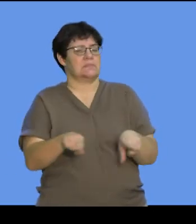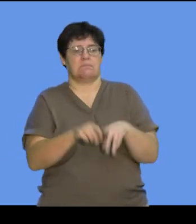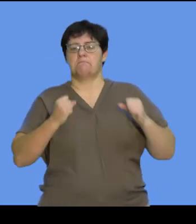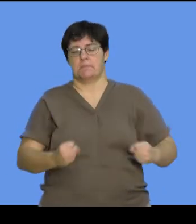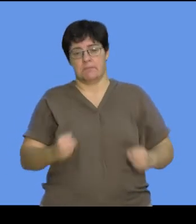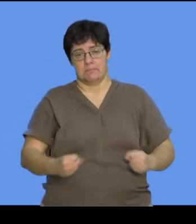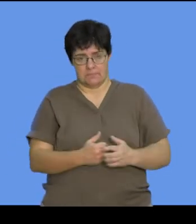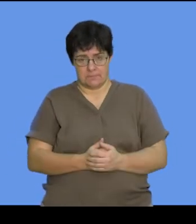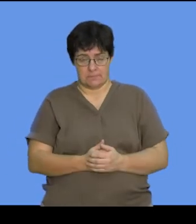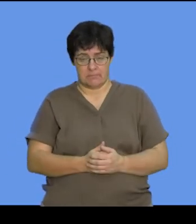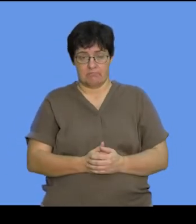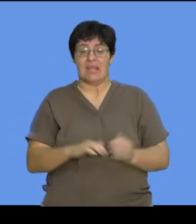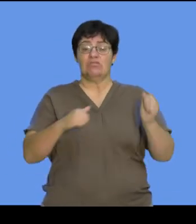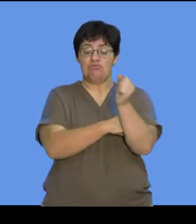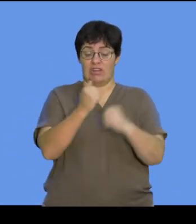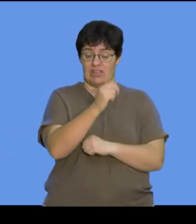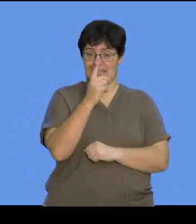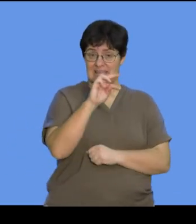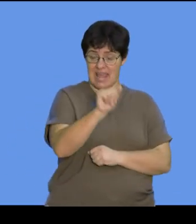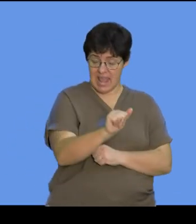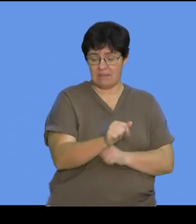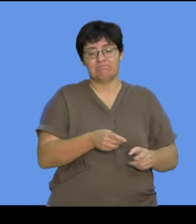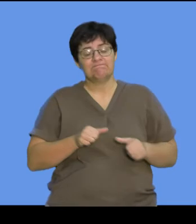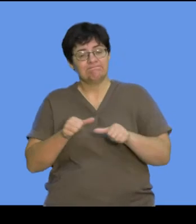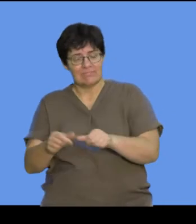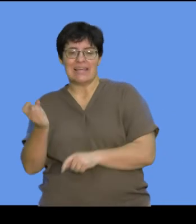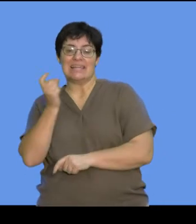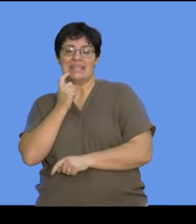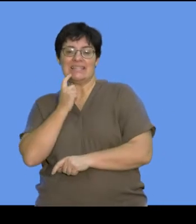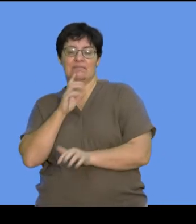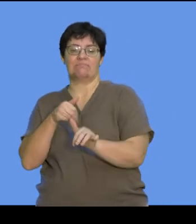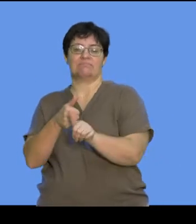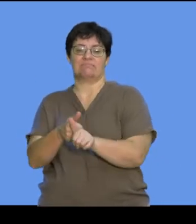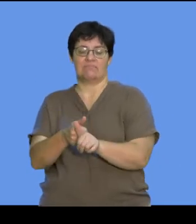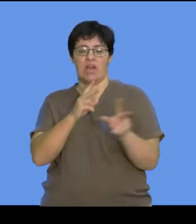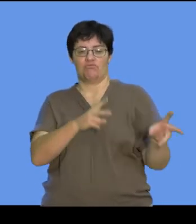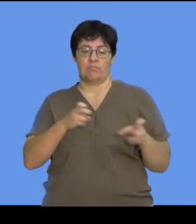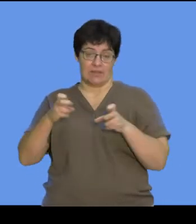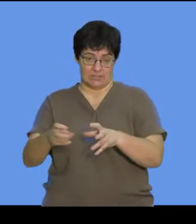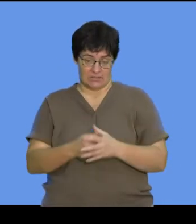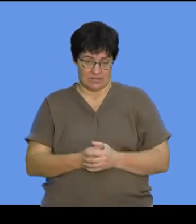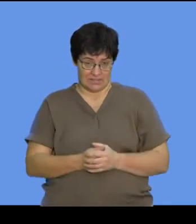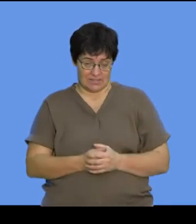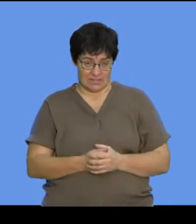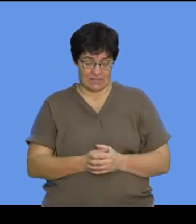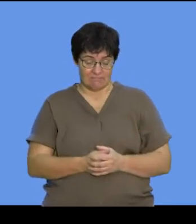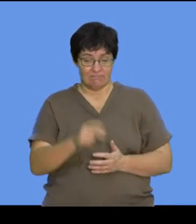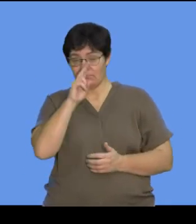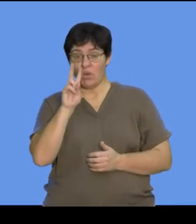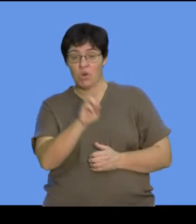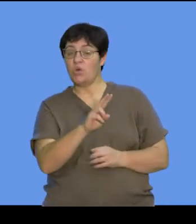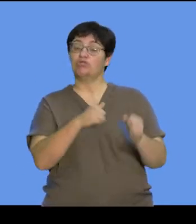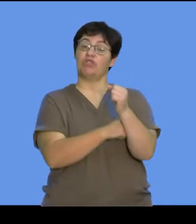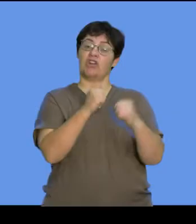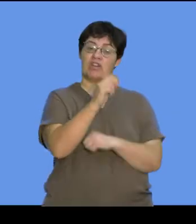the same. The structure of DNA lends itself easily to the DNA replication. Essentially, when we look at